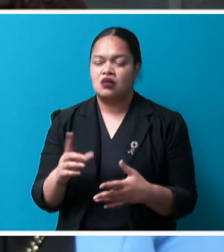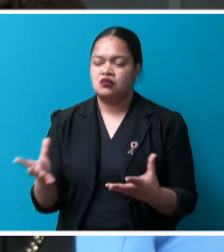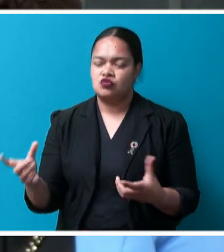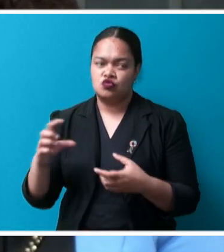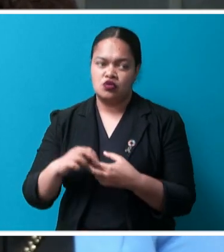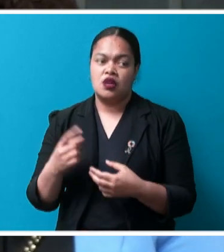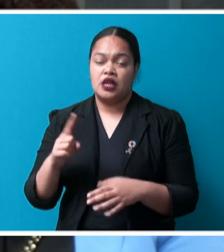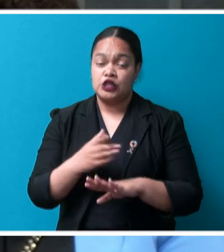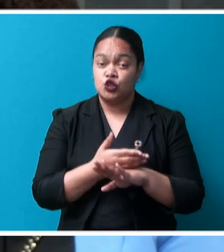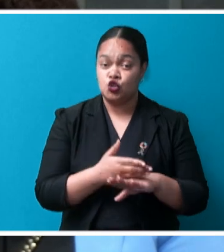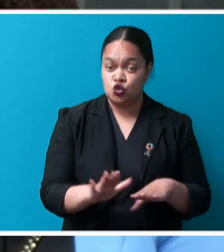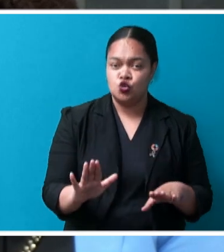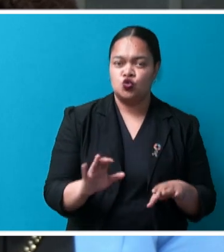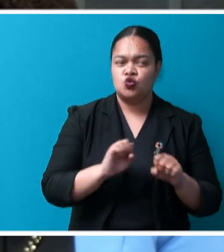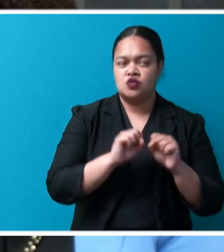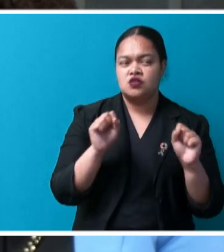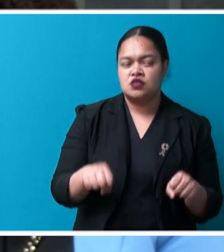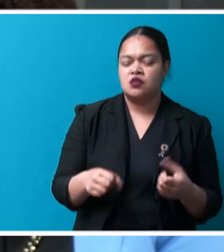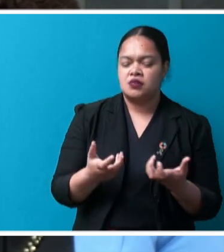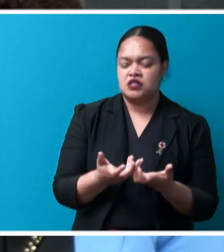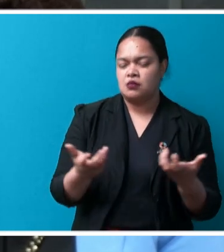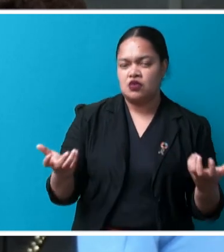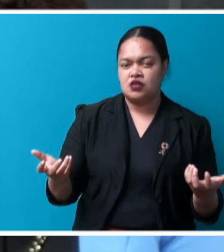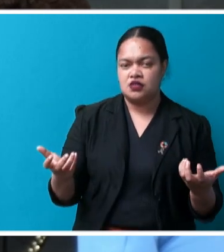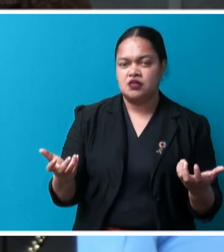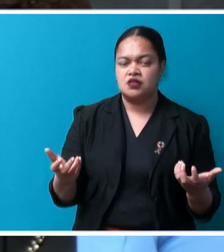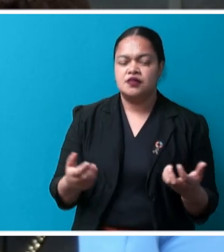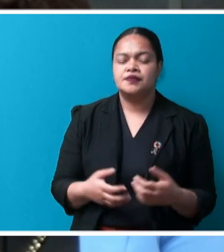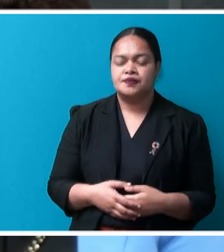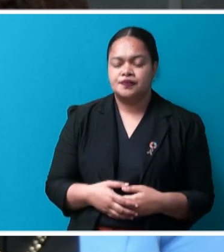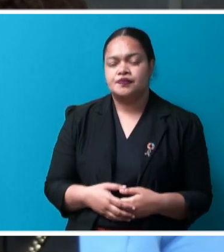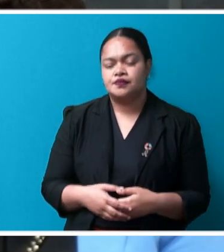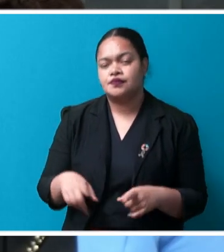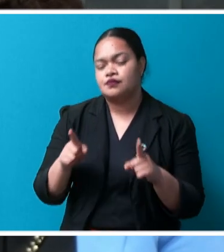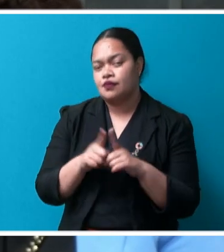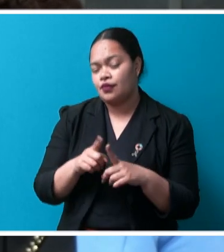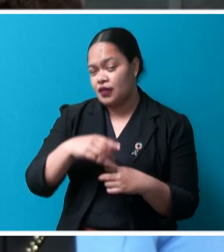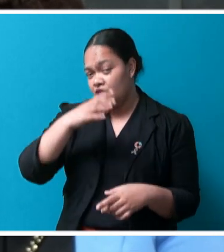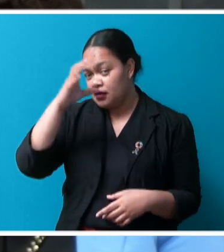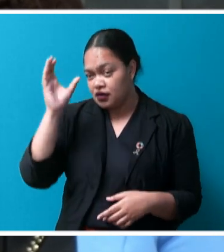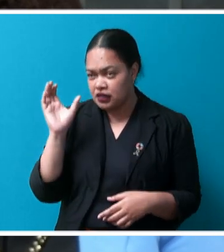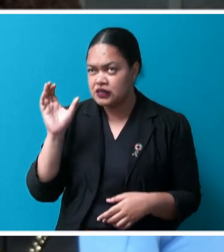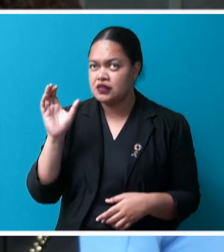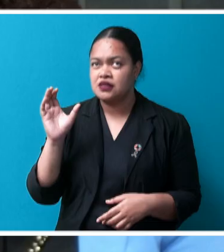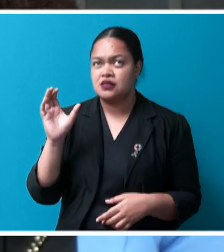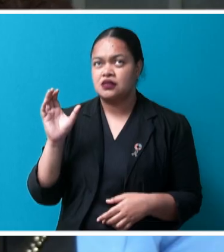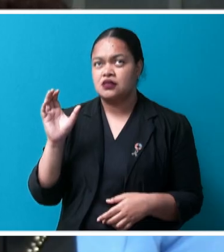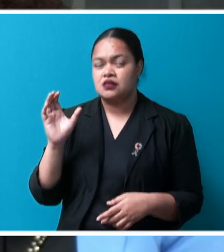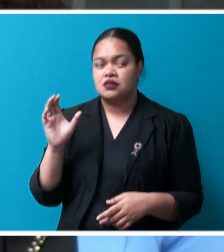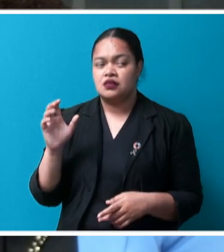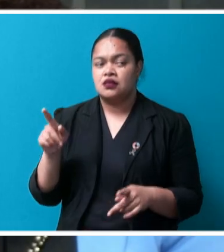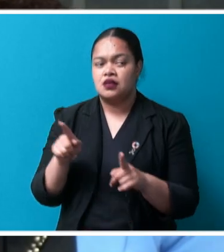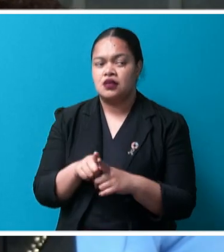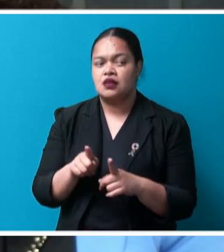new model, which is separated. For instance, for a nursing station such as Town Nursing